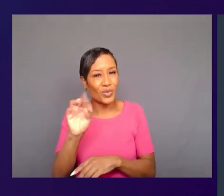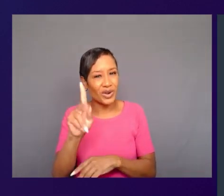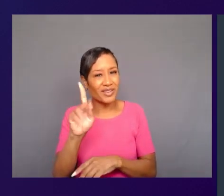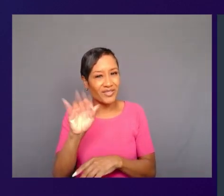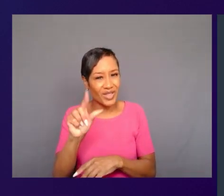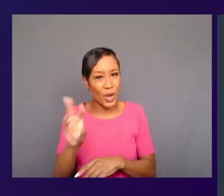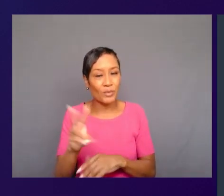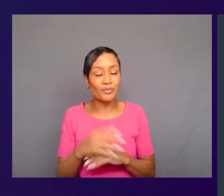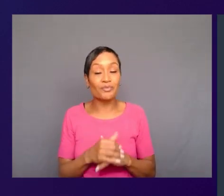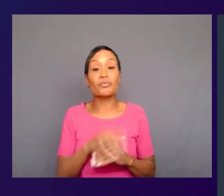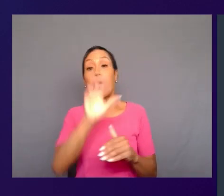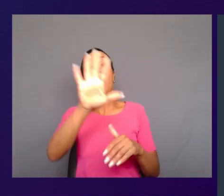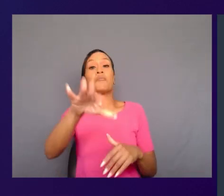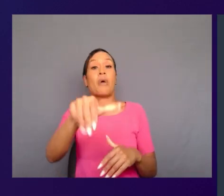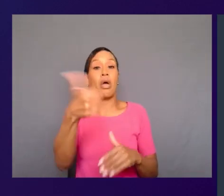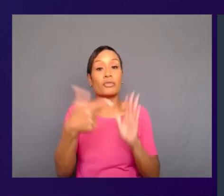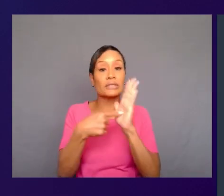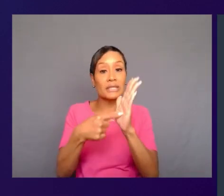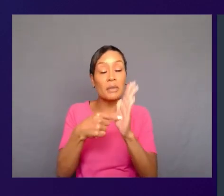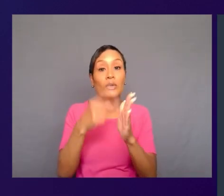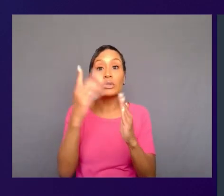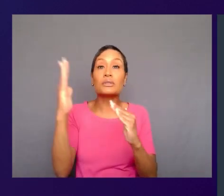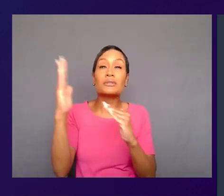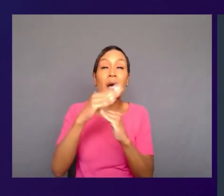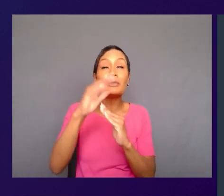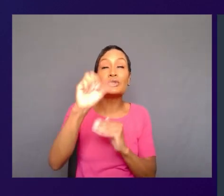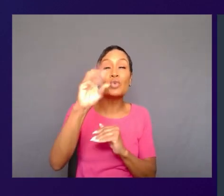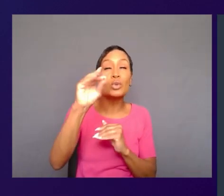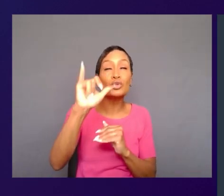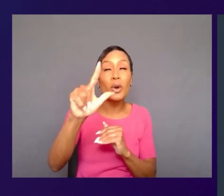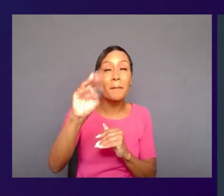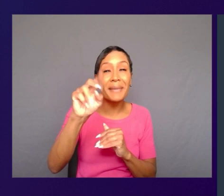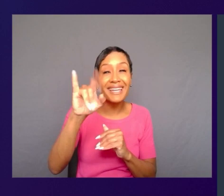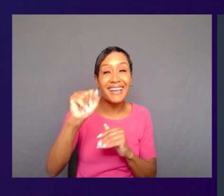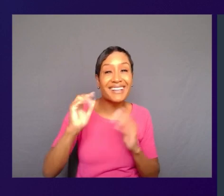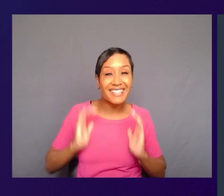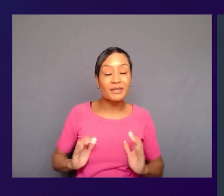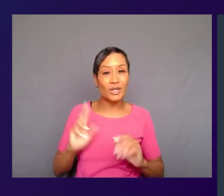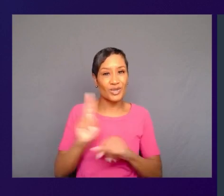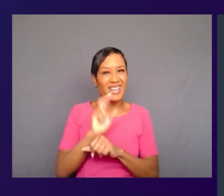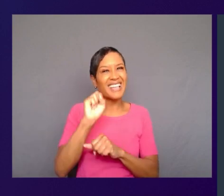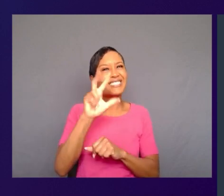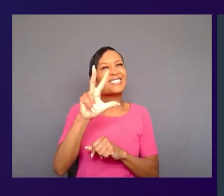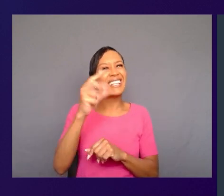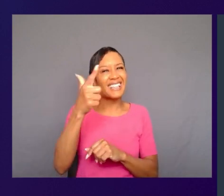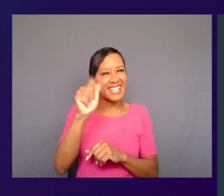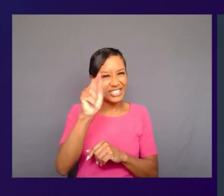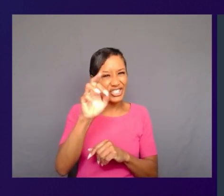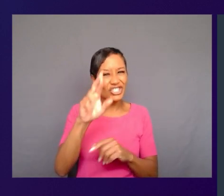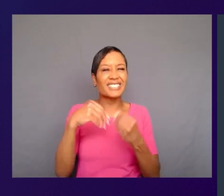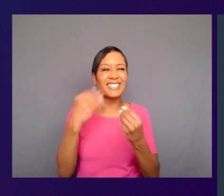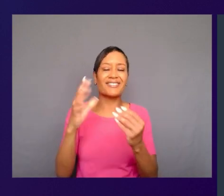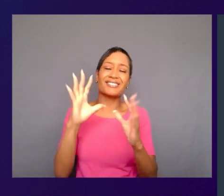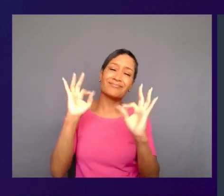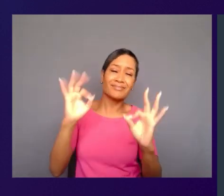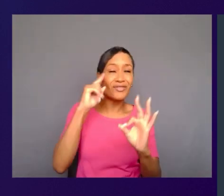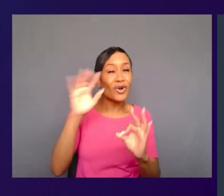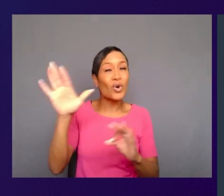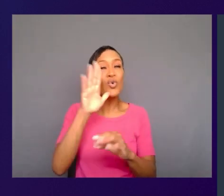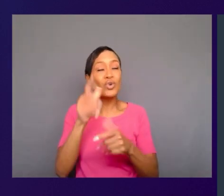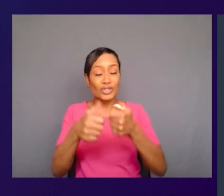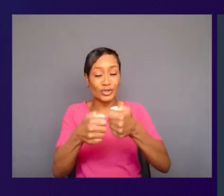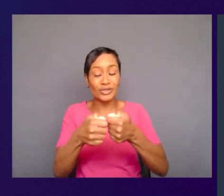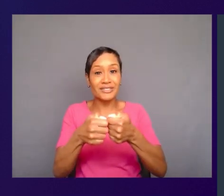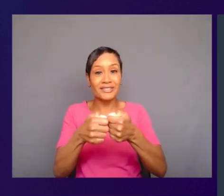another prime example of a top social media customer that is using Amazon S3 Glacier to make things awesome for its users. We're talking